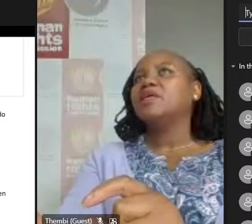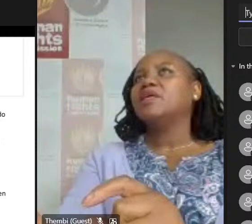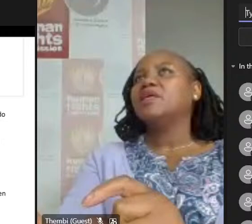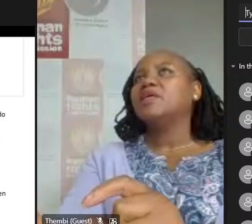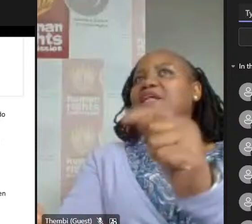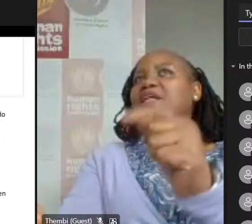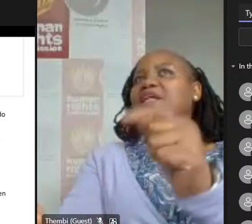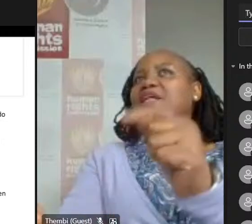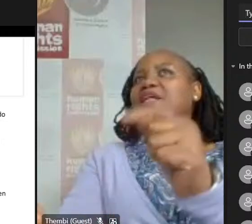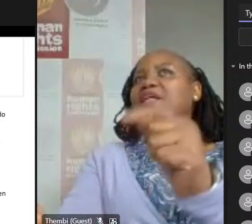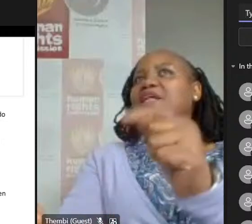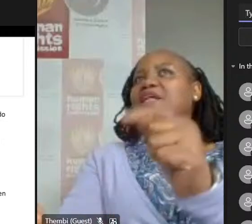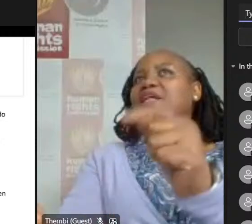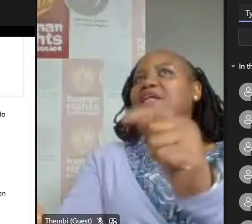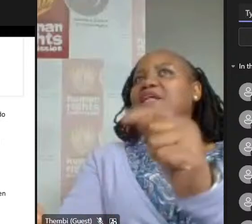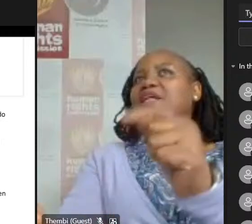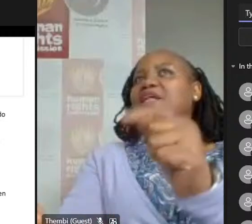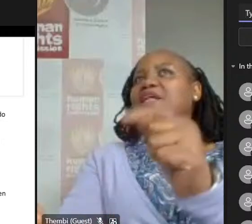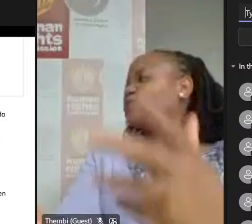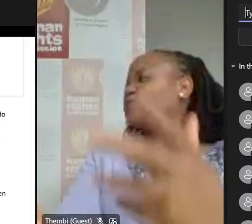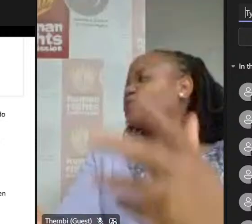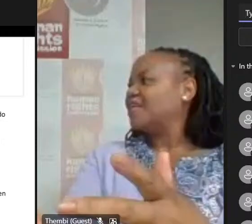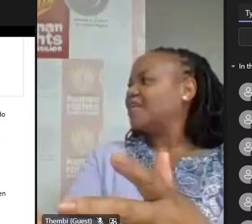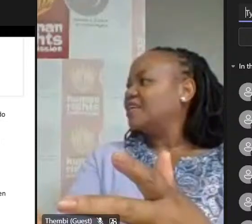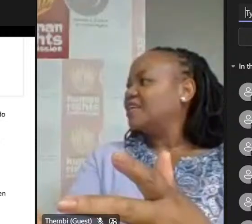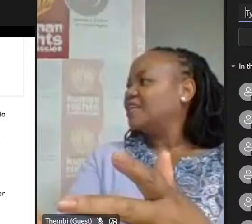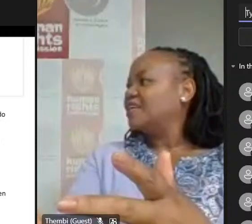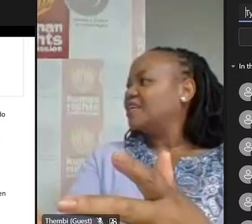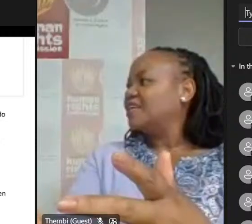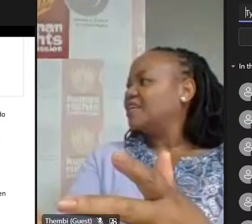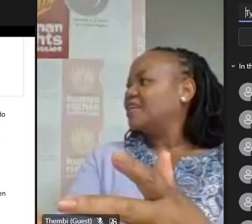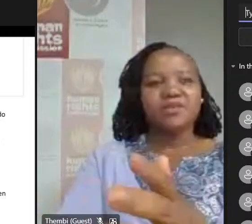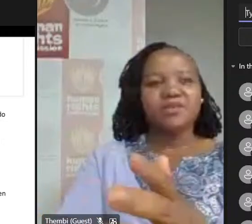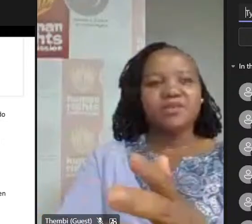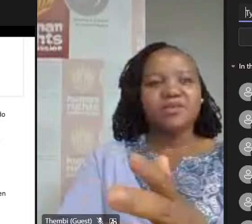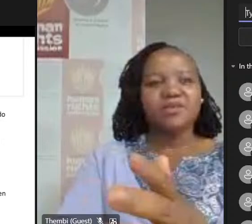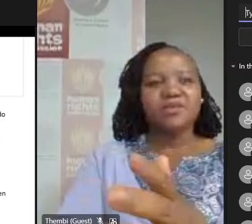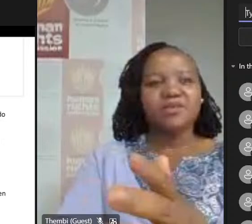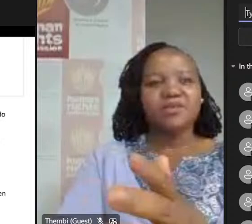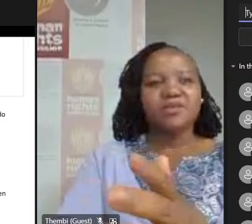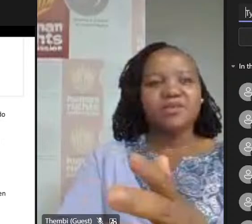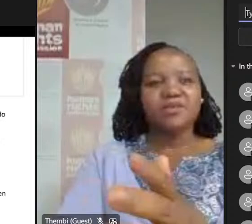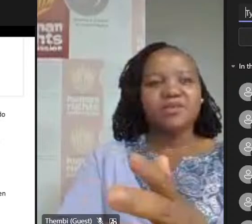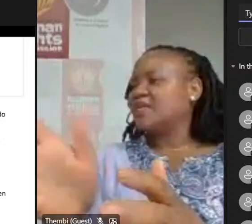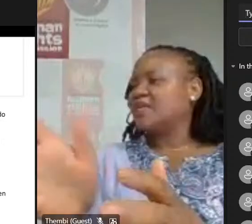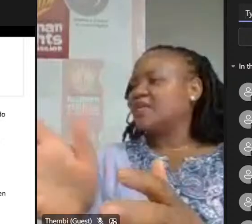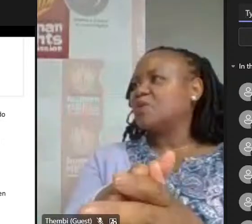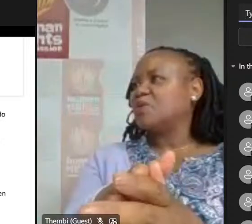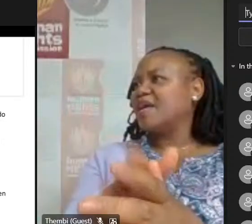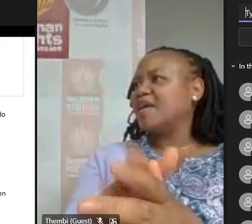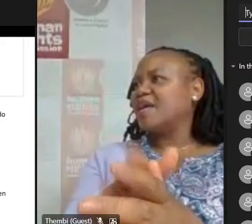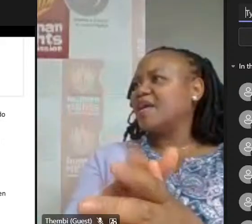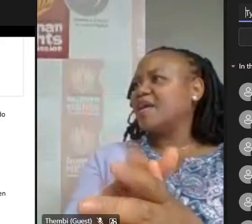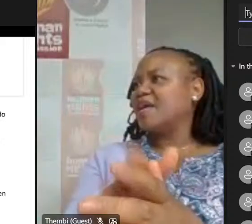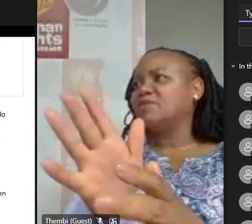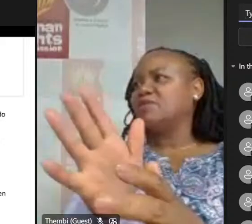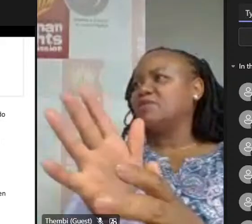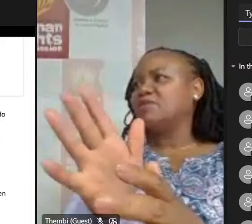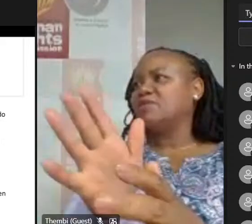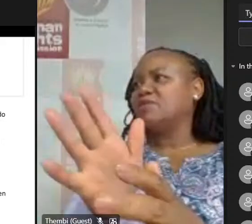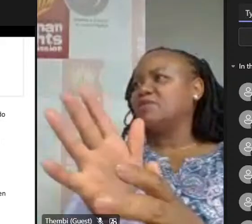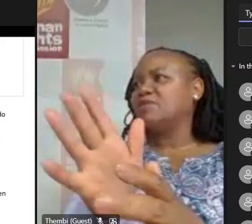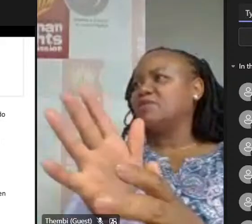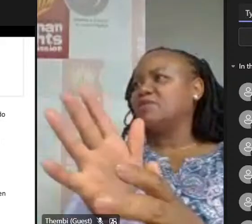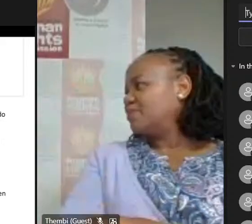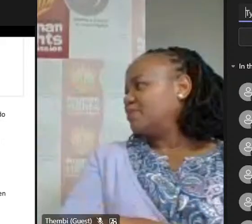of how they are supposed to look naturally. And we say, no, this is not good enough. Go and relax your hair, put it in a